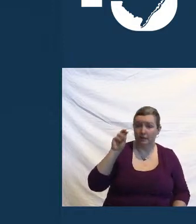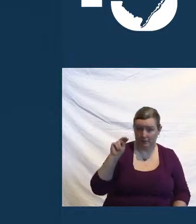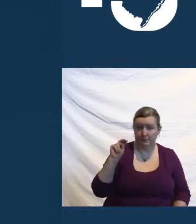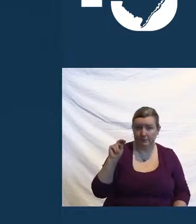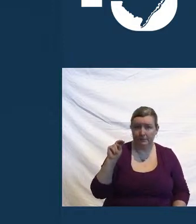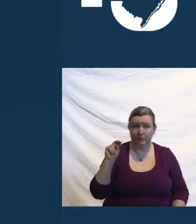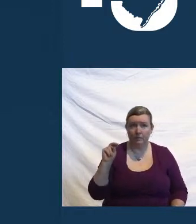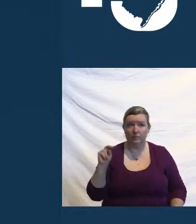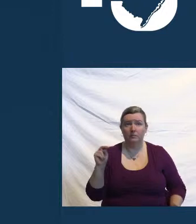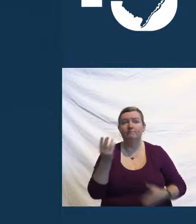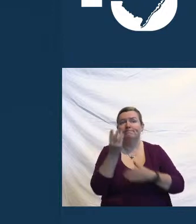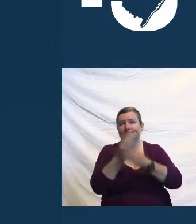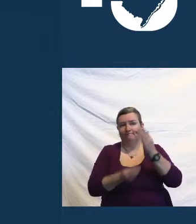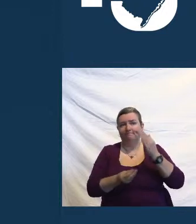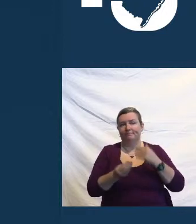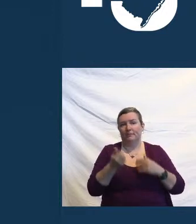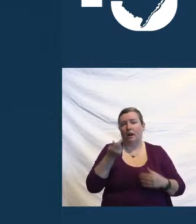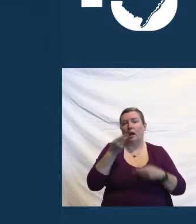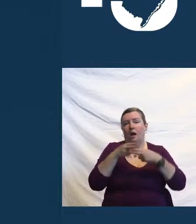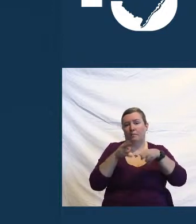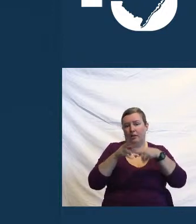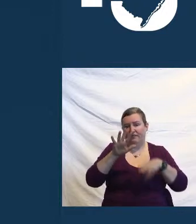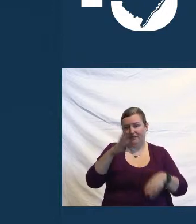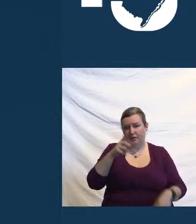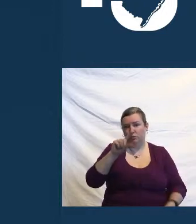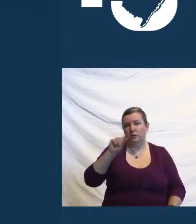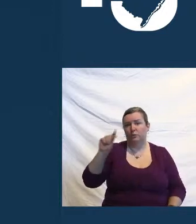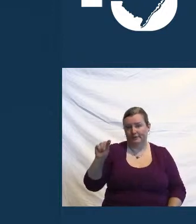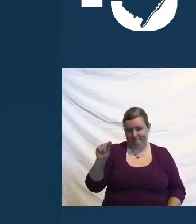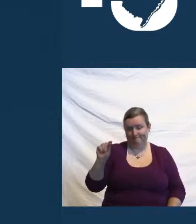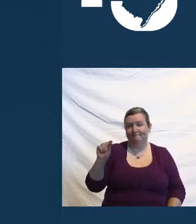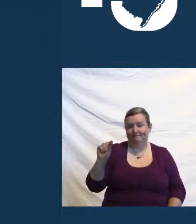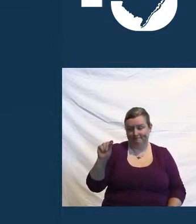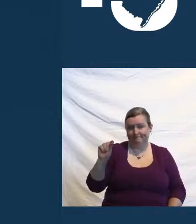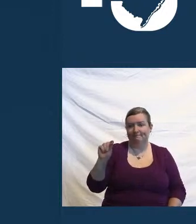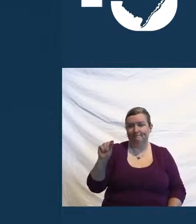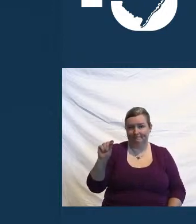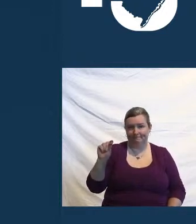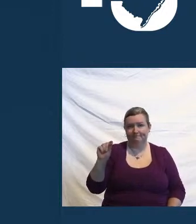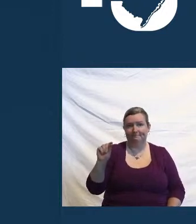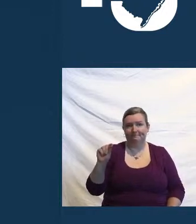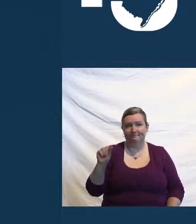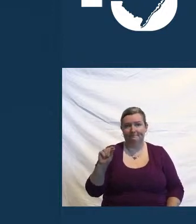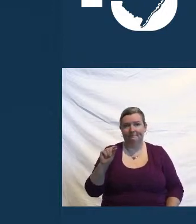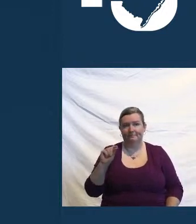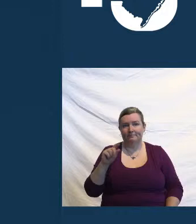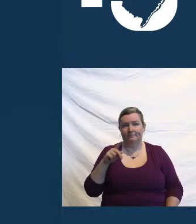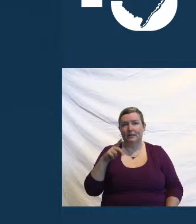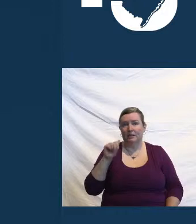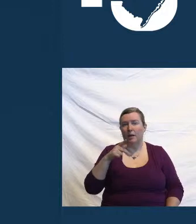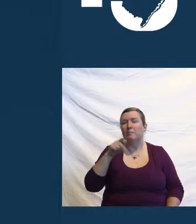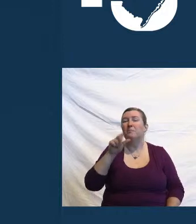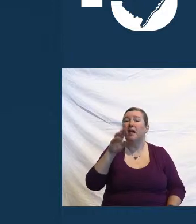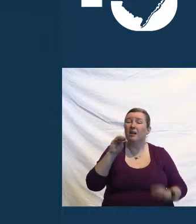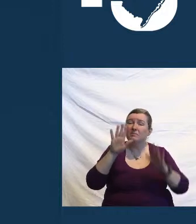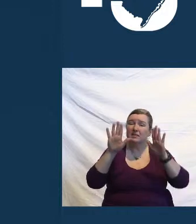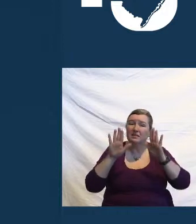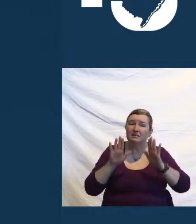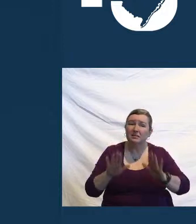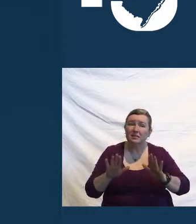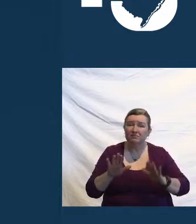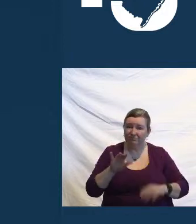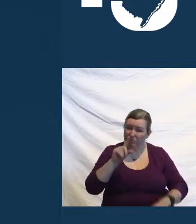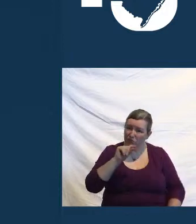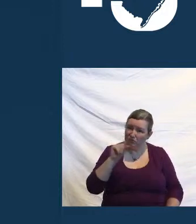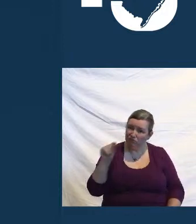April 5th, 2020. That was Palm Sunday of 2020. Born and raised as one of